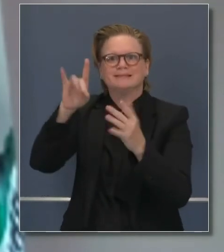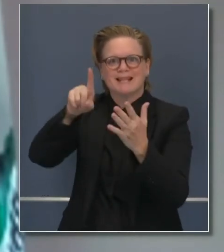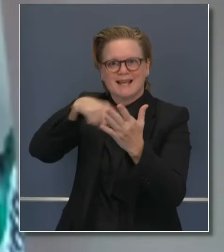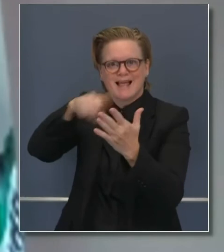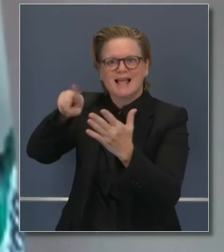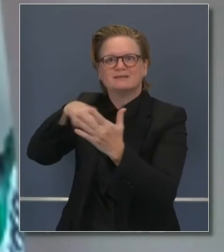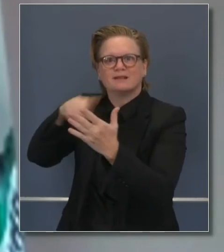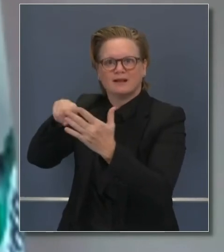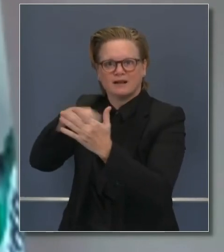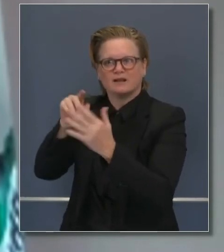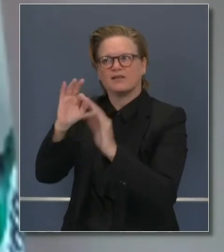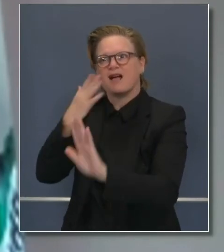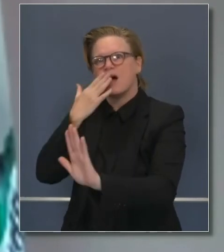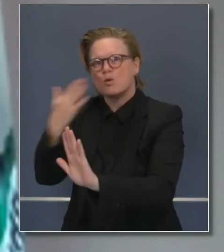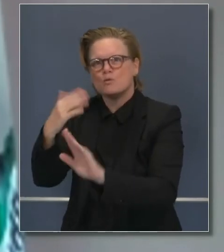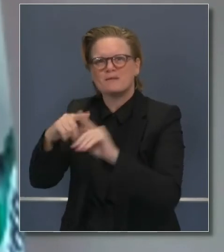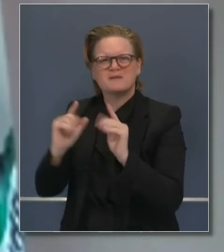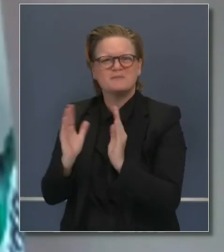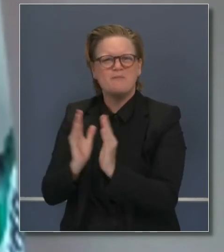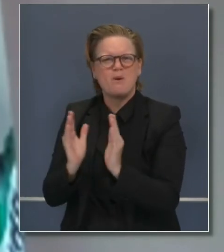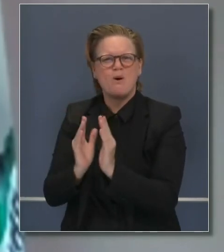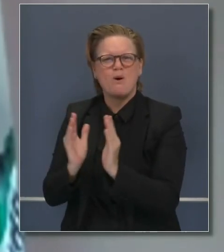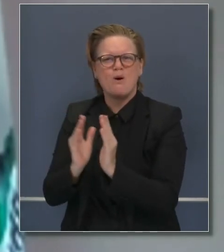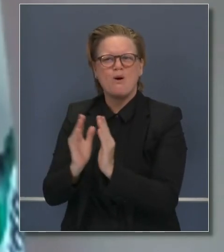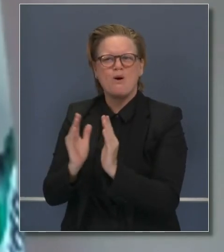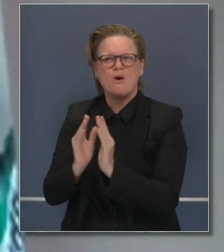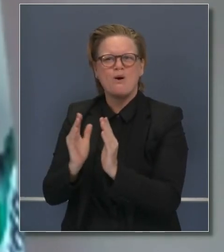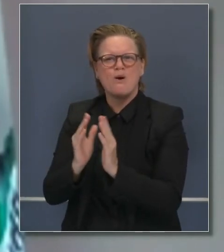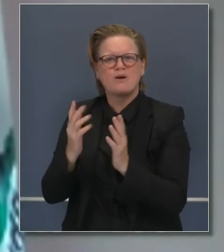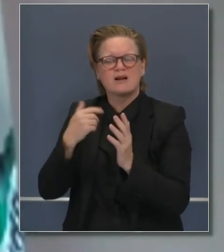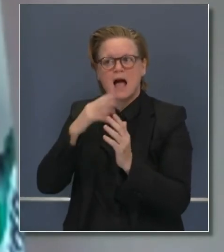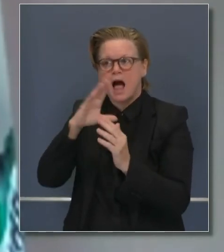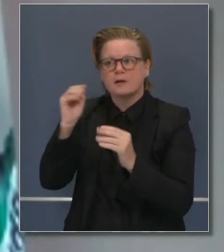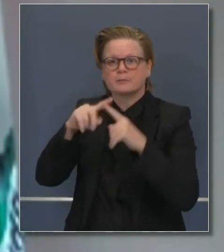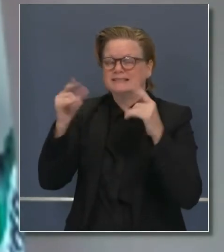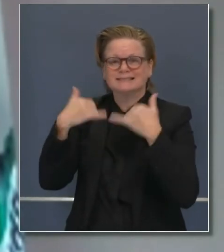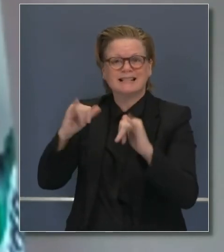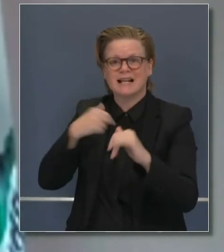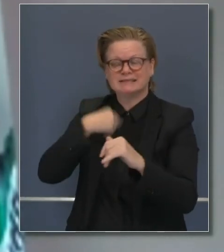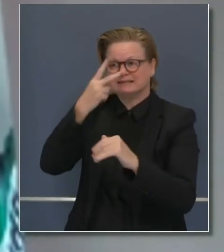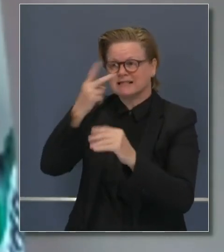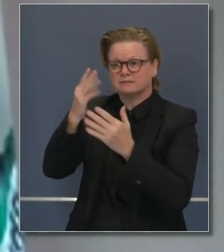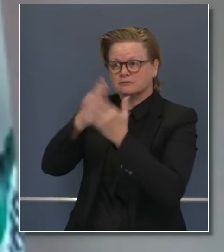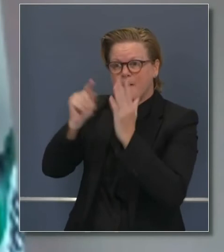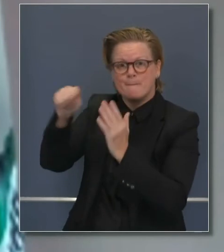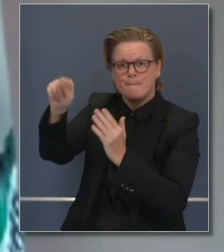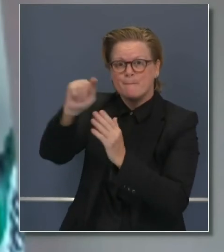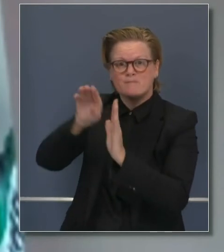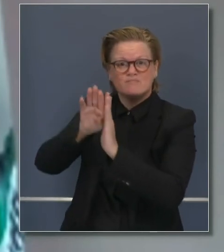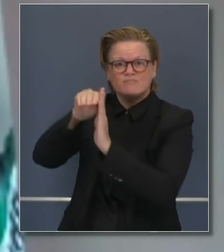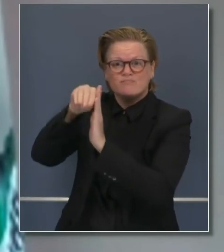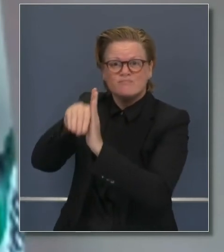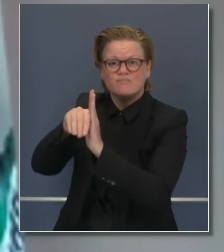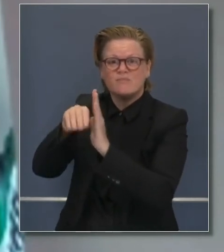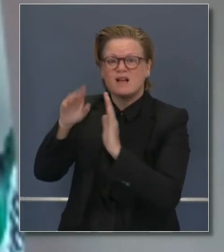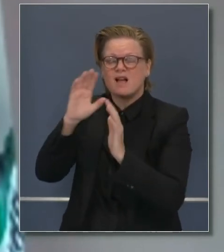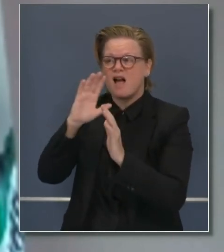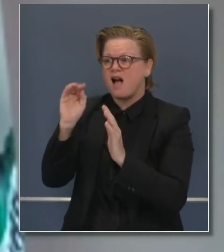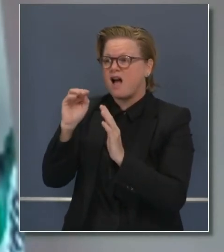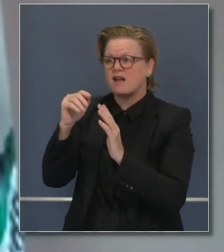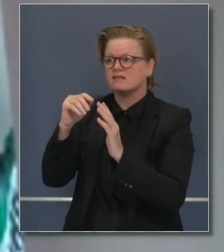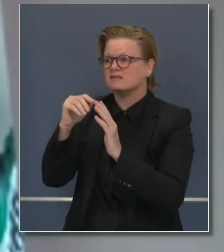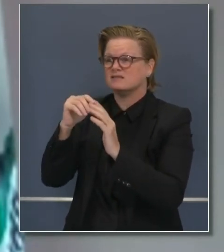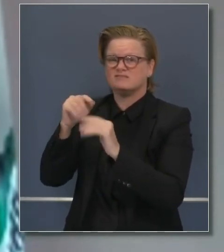really a deep thanks to all of the Californians who made that decision, helped us do better than we